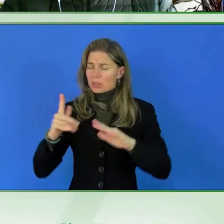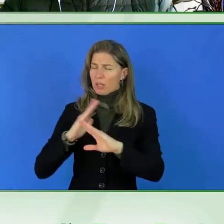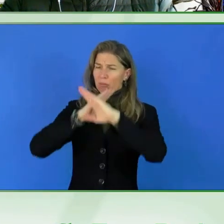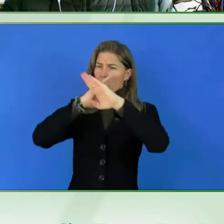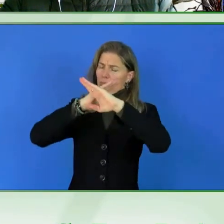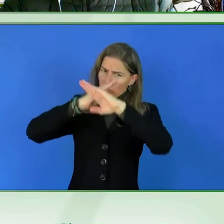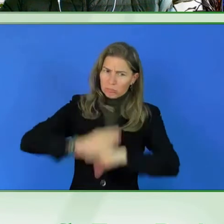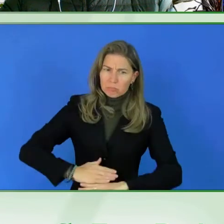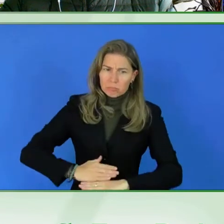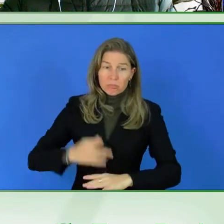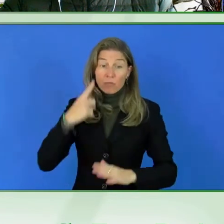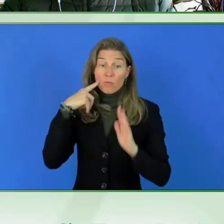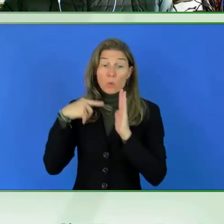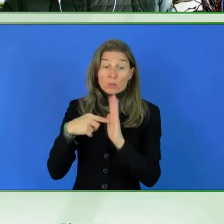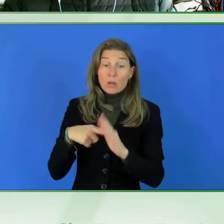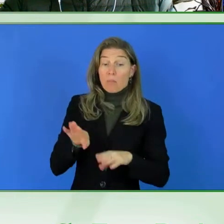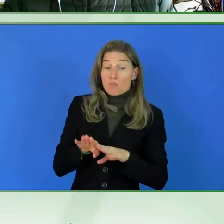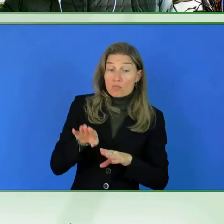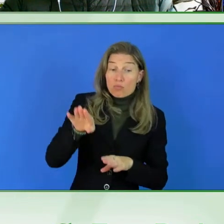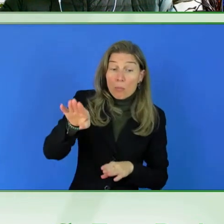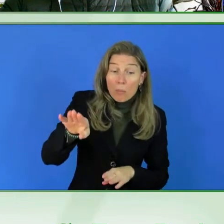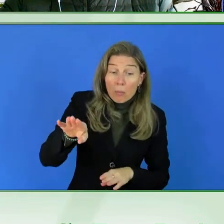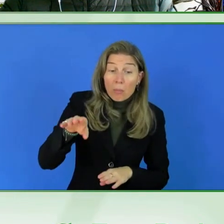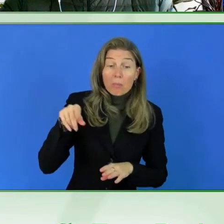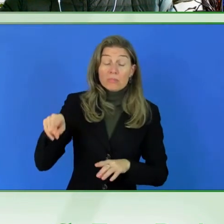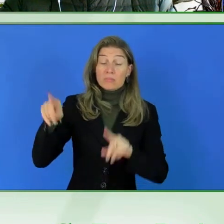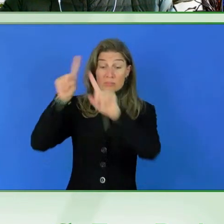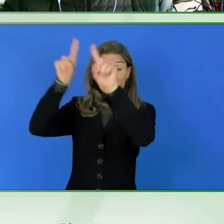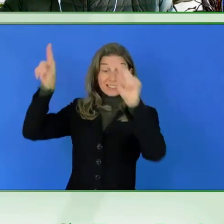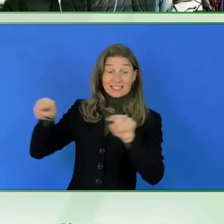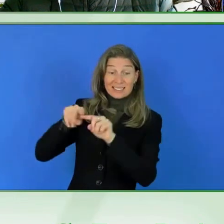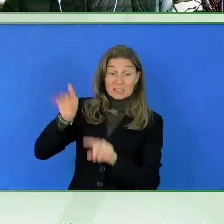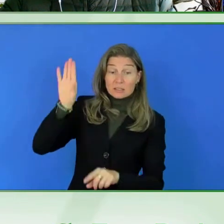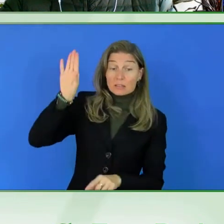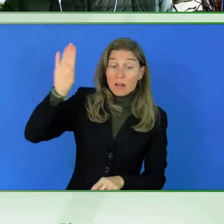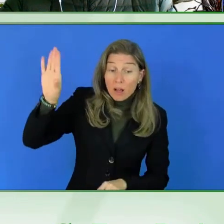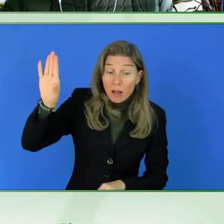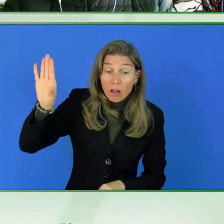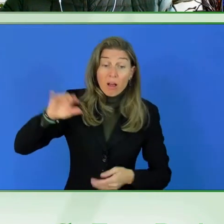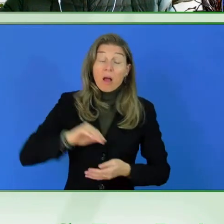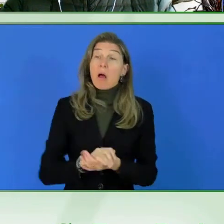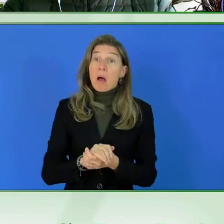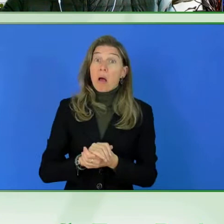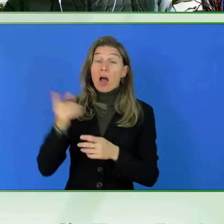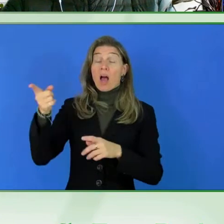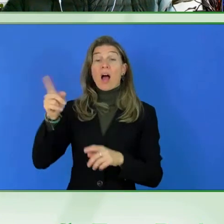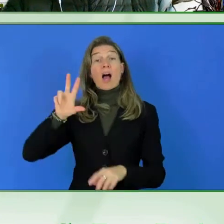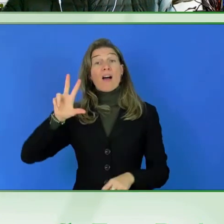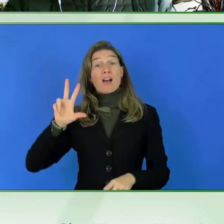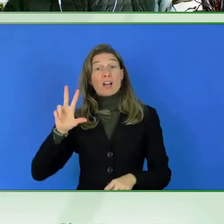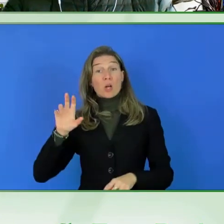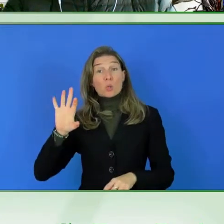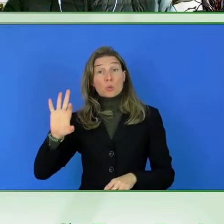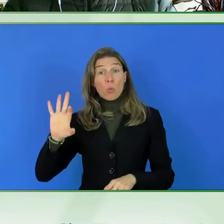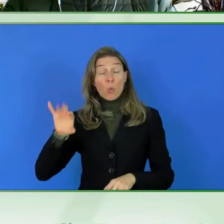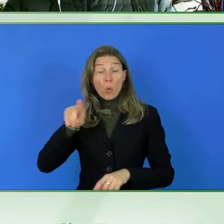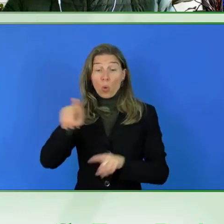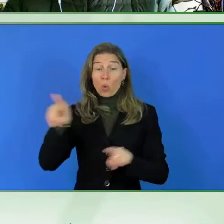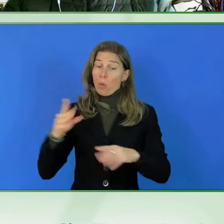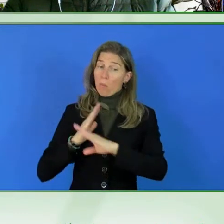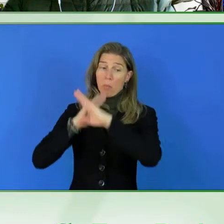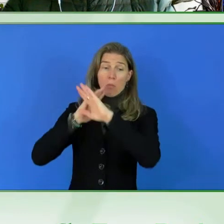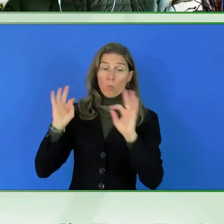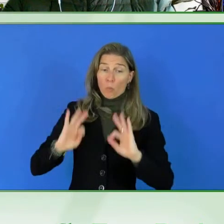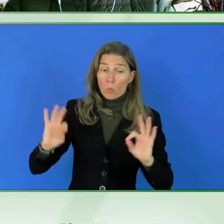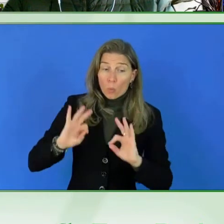per intense collaboration from PWD experts, facility, and our ESS team.